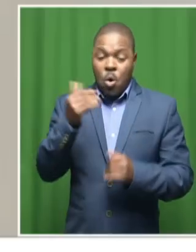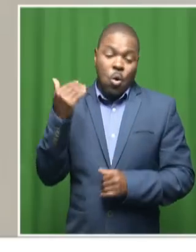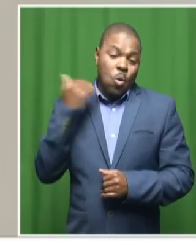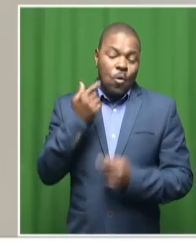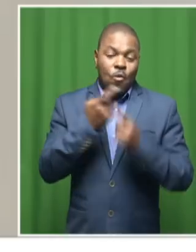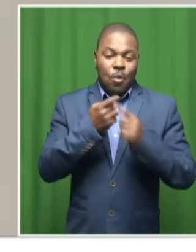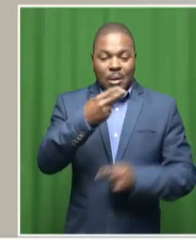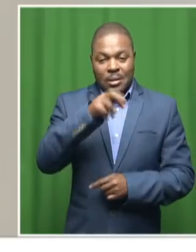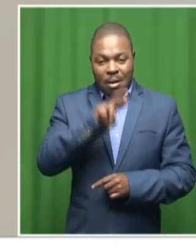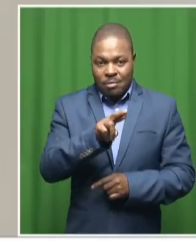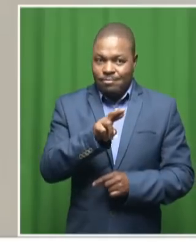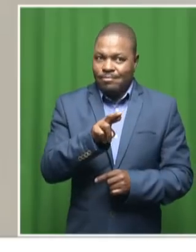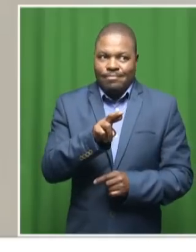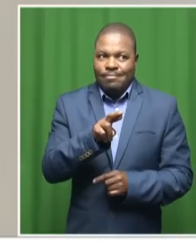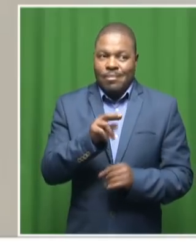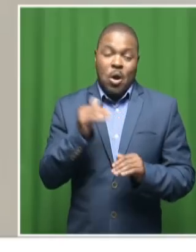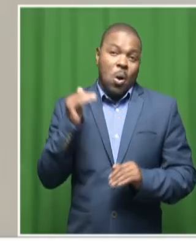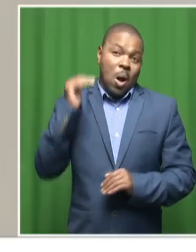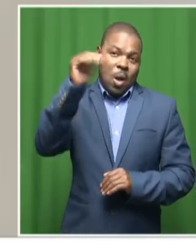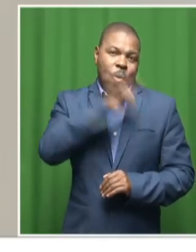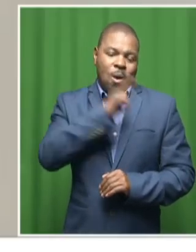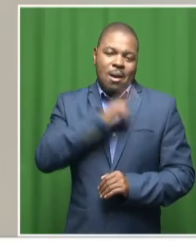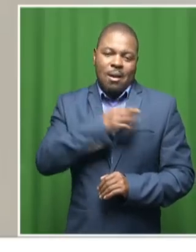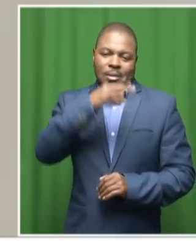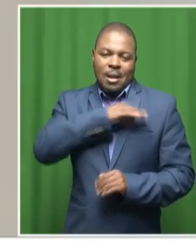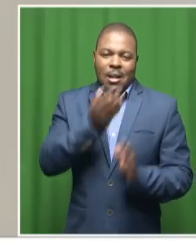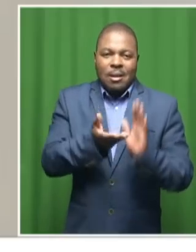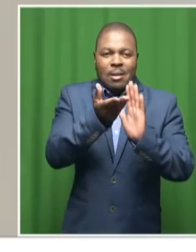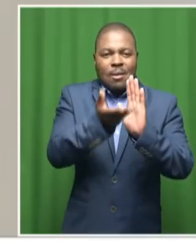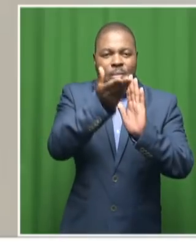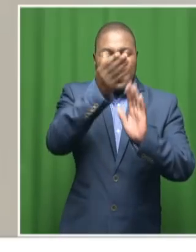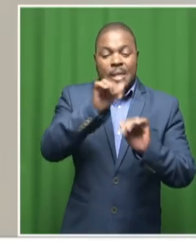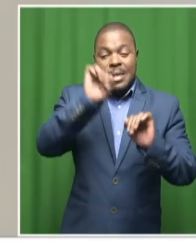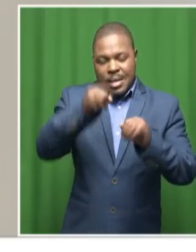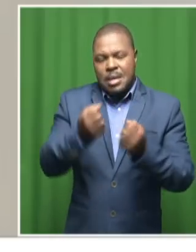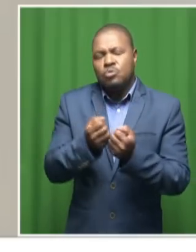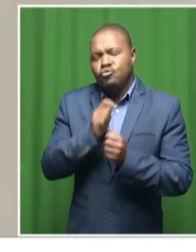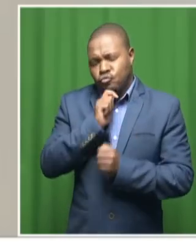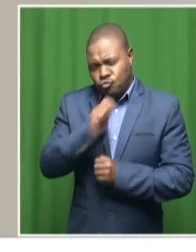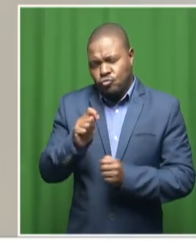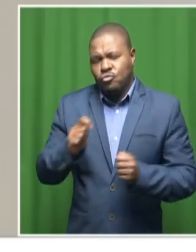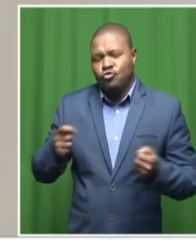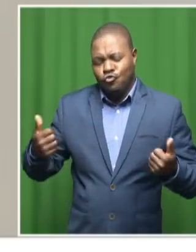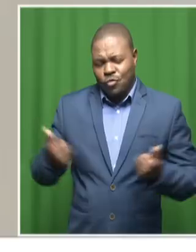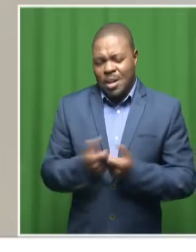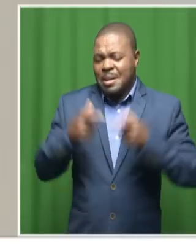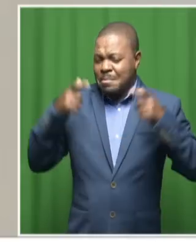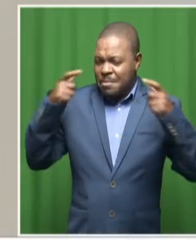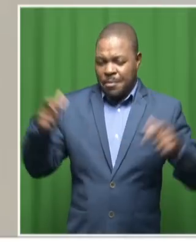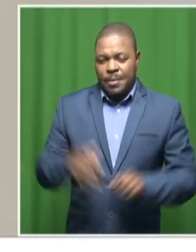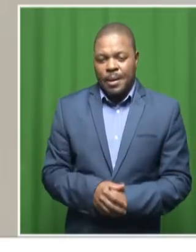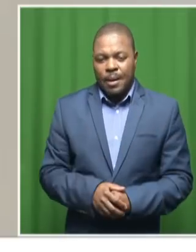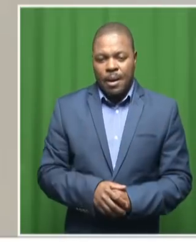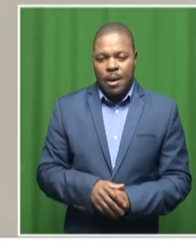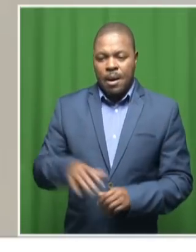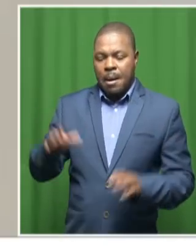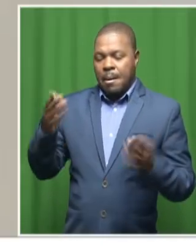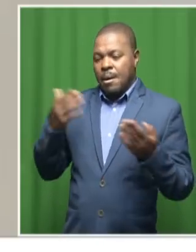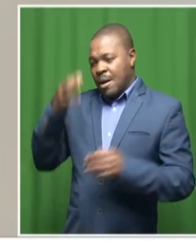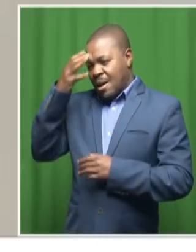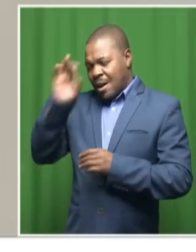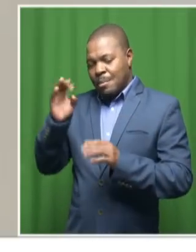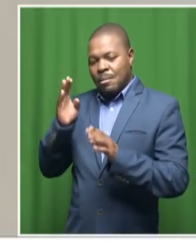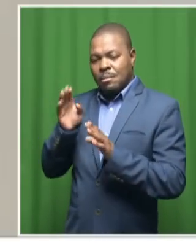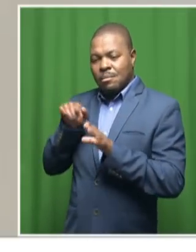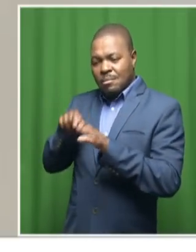as salaries improve. So there are indeed many challenges. But it's not about just fixing the public sector.